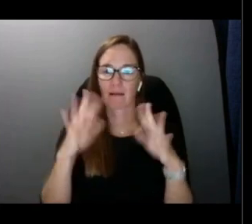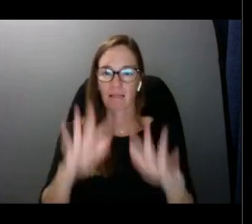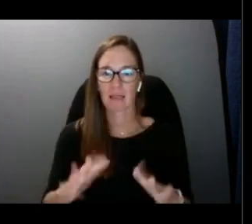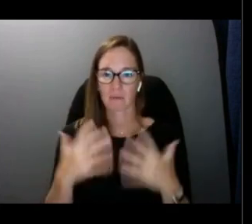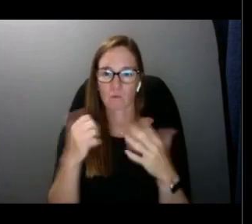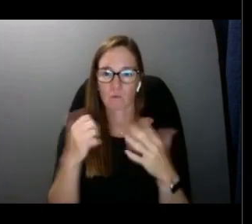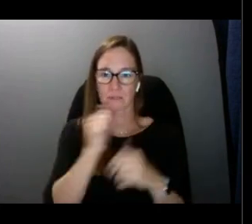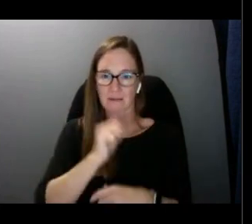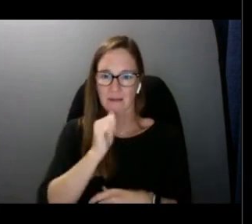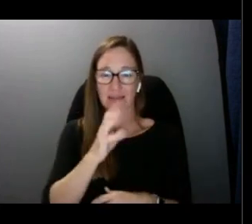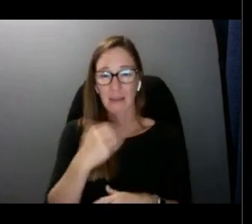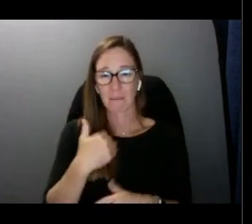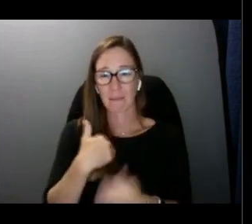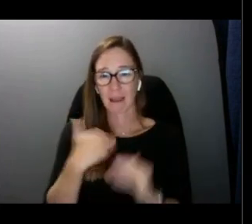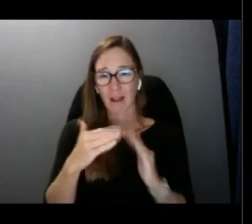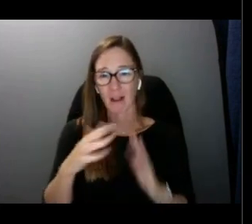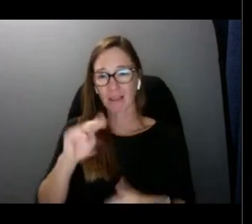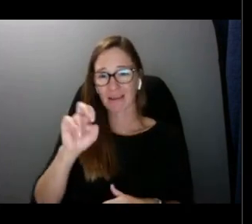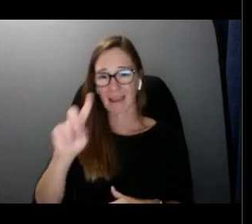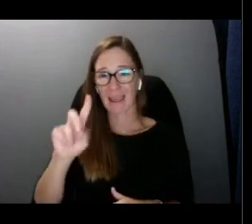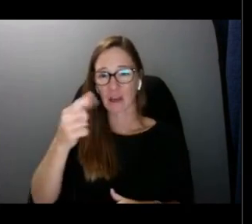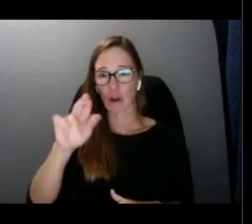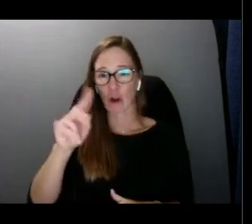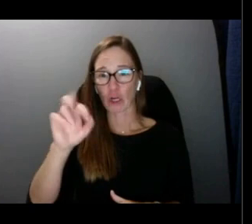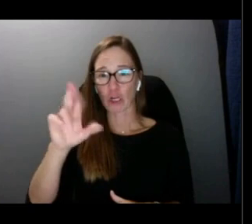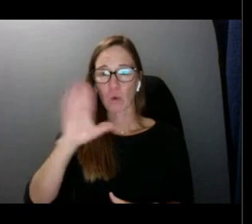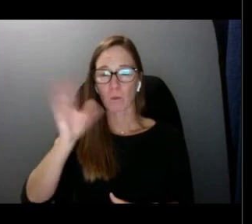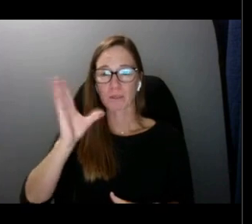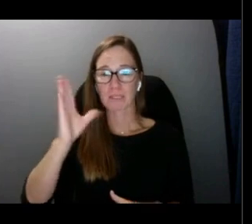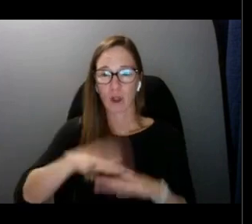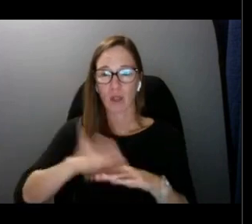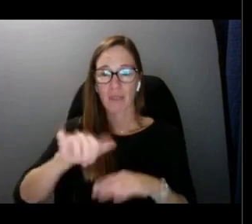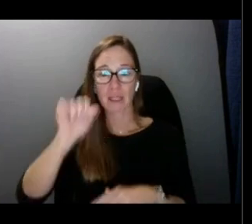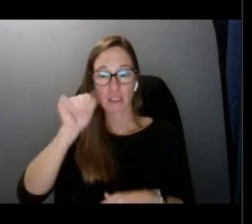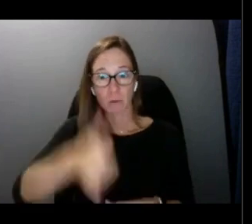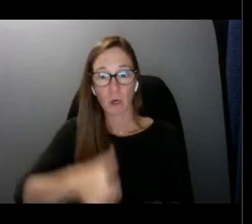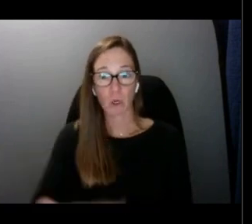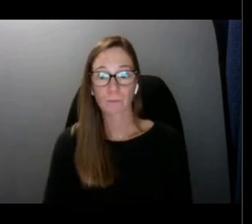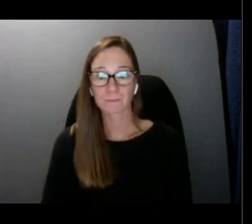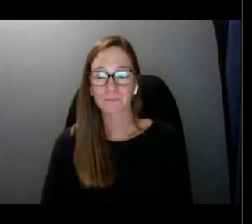And my colleague Ned Gardner will be presenting on this more tomorrow.